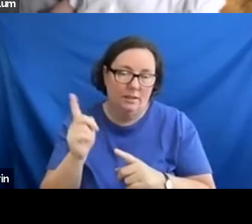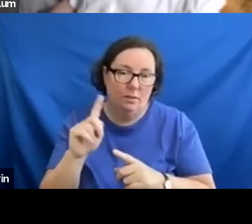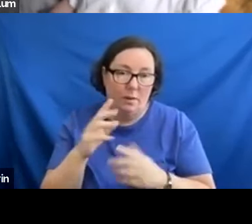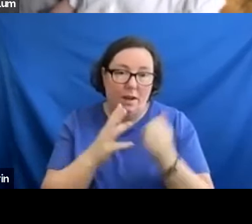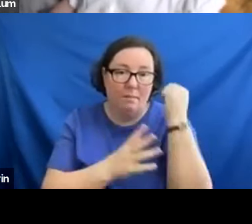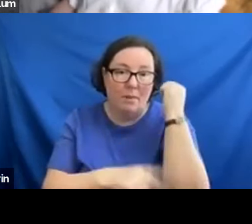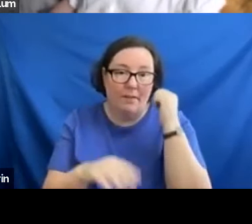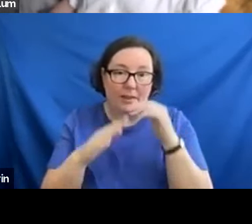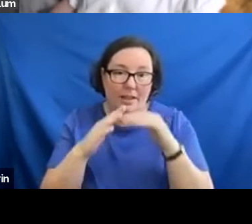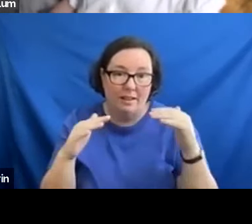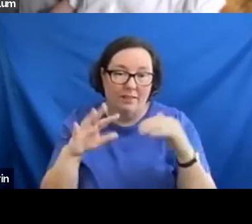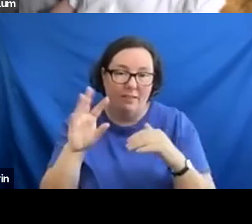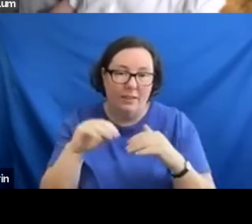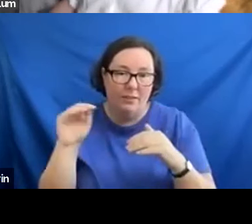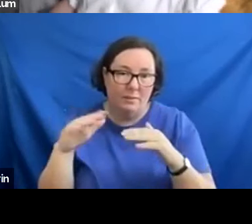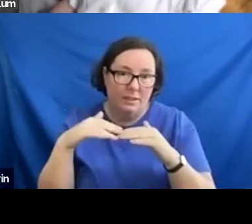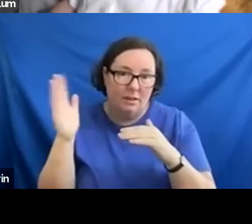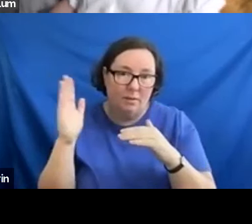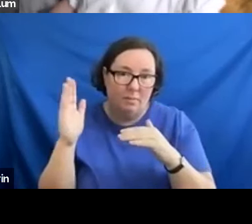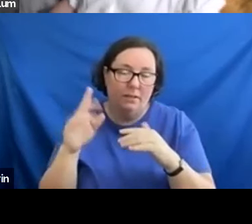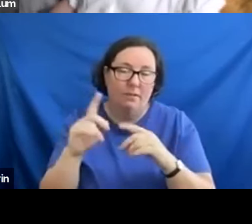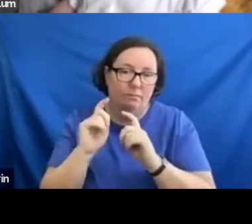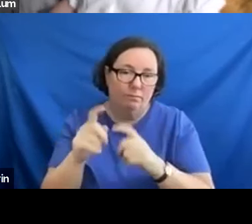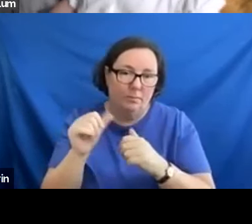poverty level is 50% or above